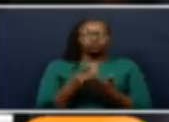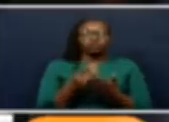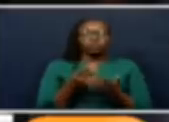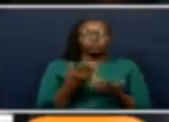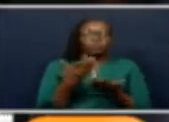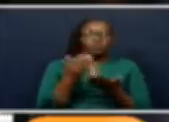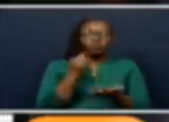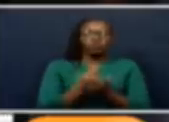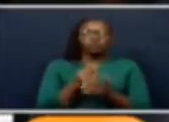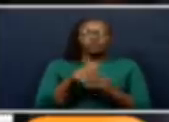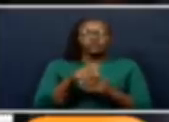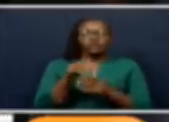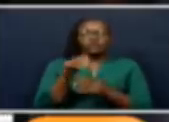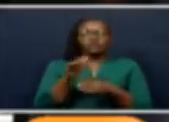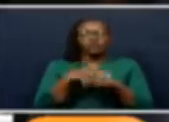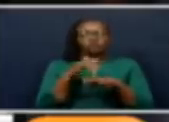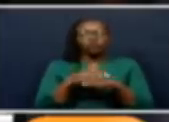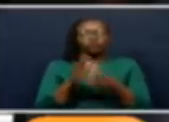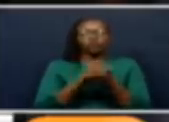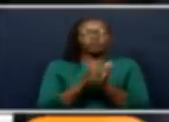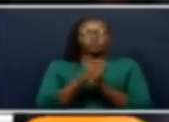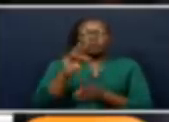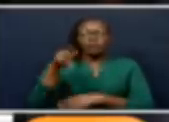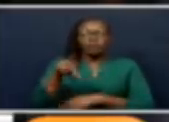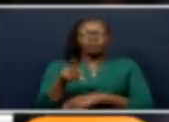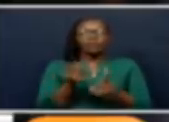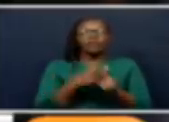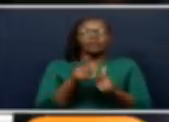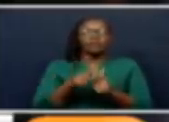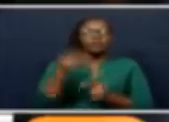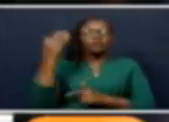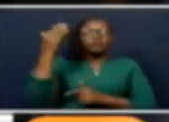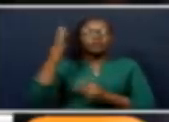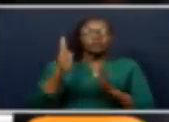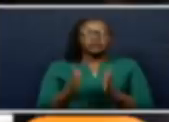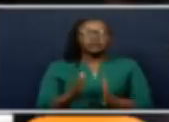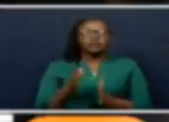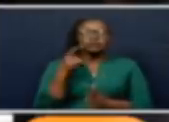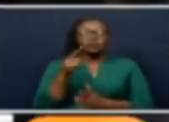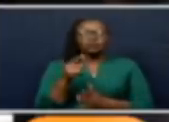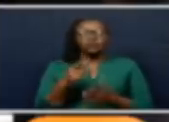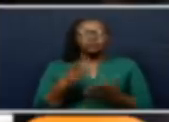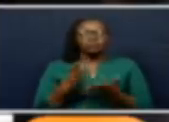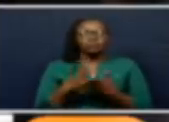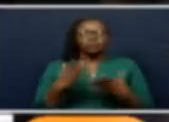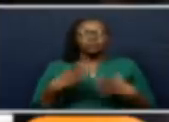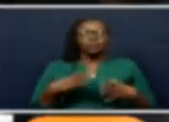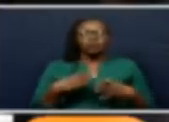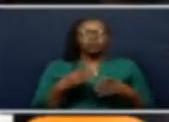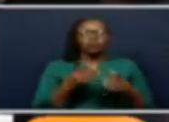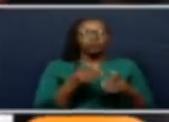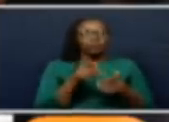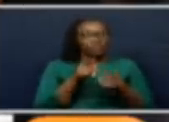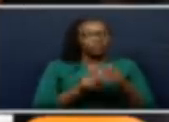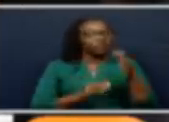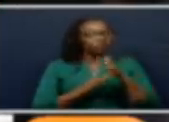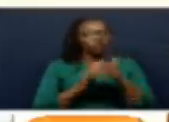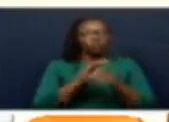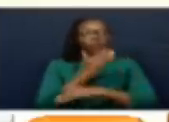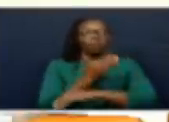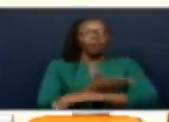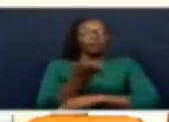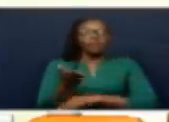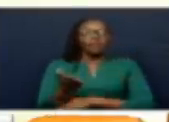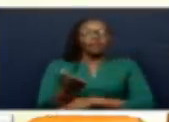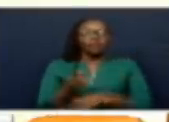Become an MP. Become an MP. And a minister. And a minister for the constitutional and what have you. Yes. Most powerful. Yes.